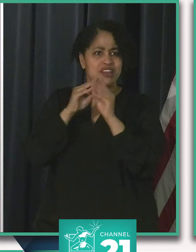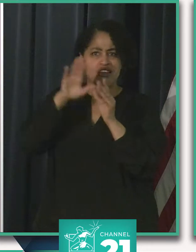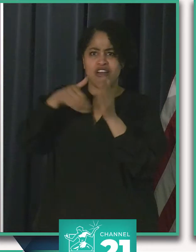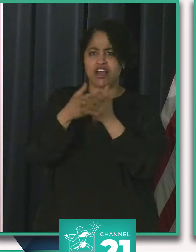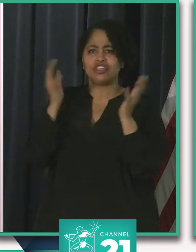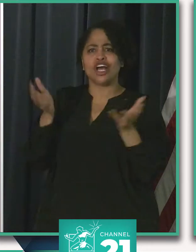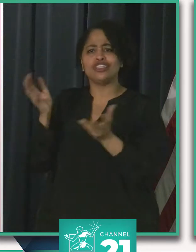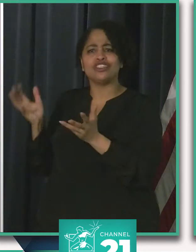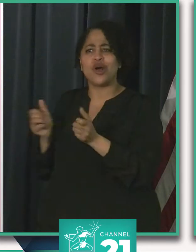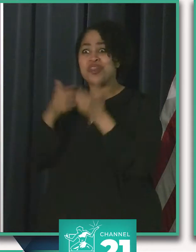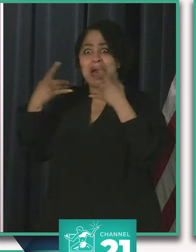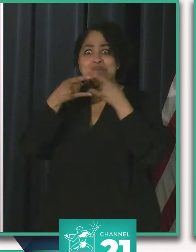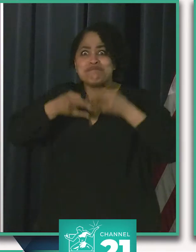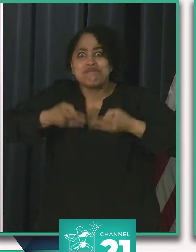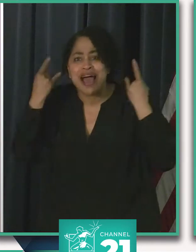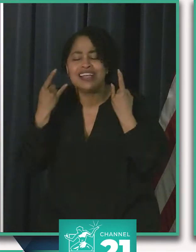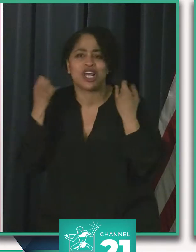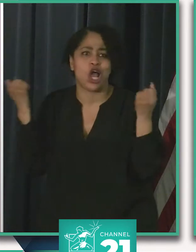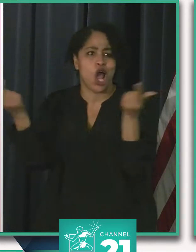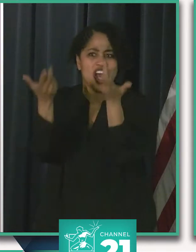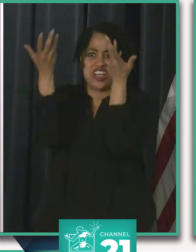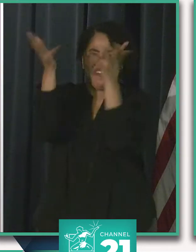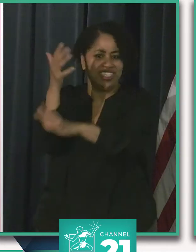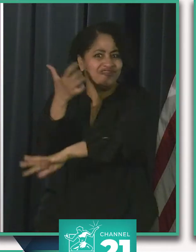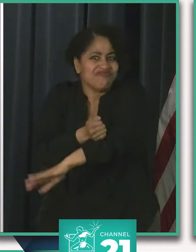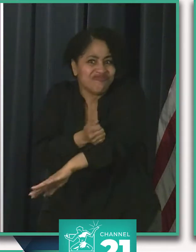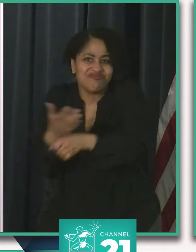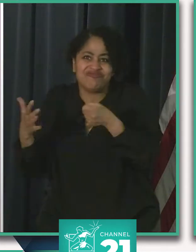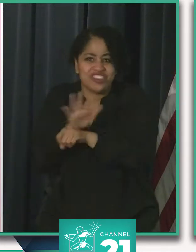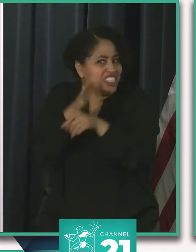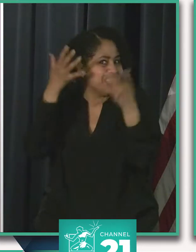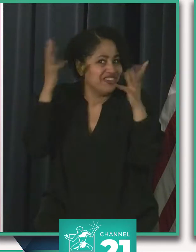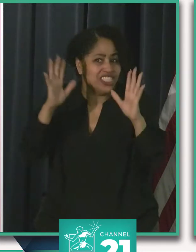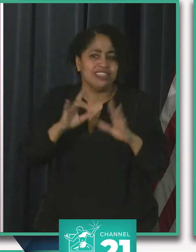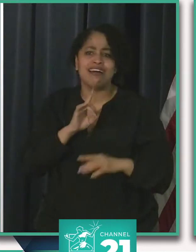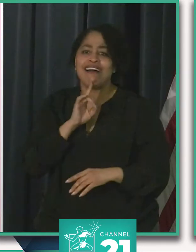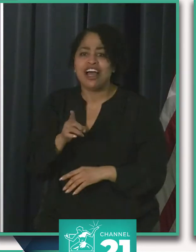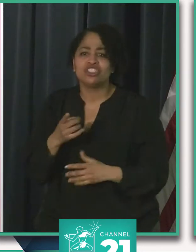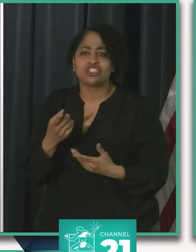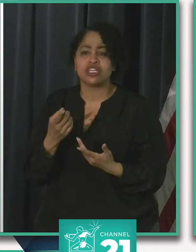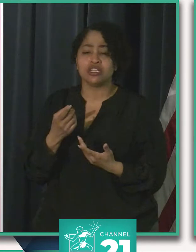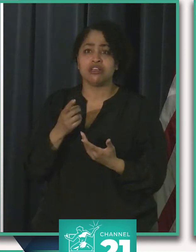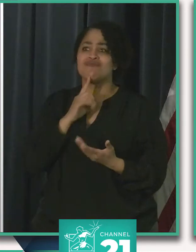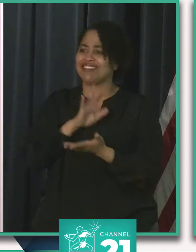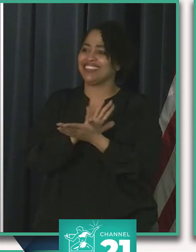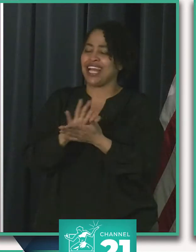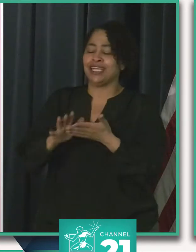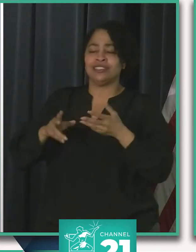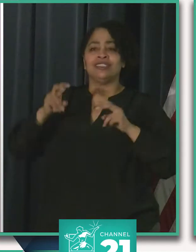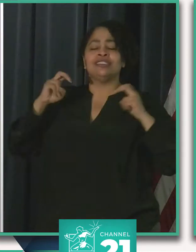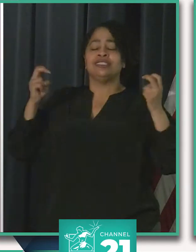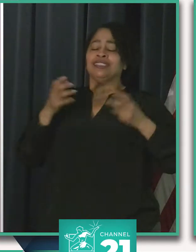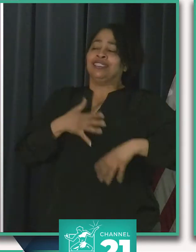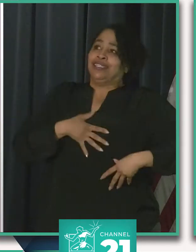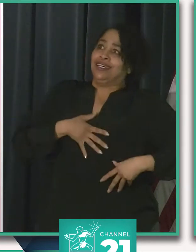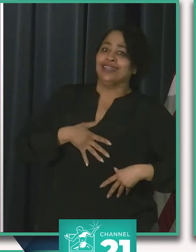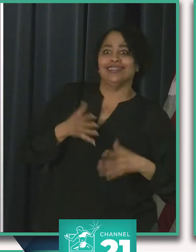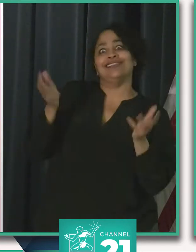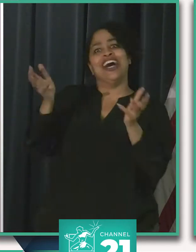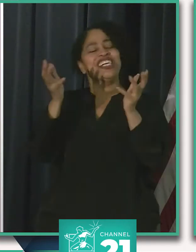around talking without masks because we've all been fully vaccinated. It's actually a really nice feeling to be sitting around talking to each